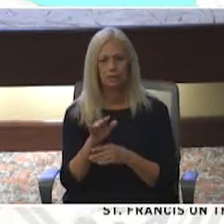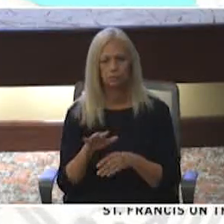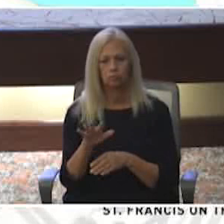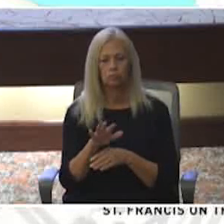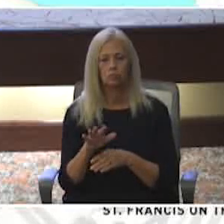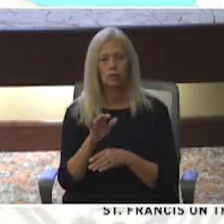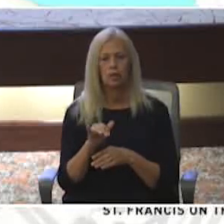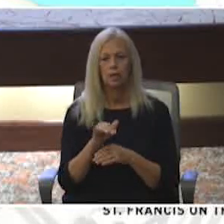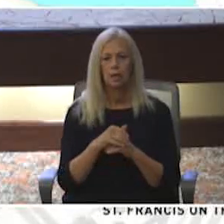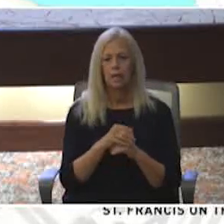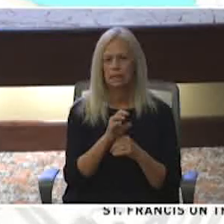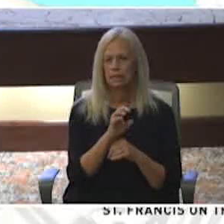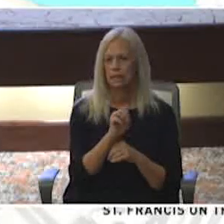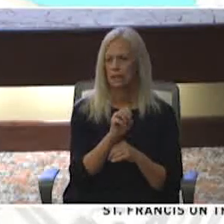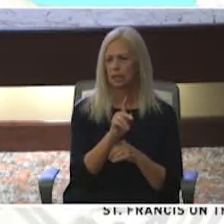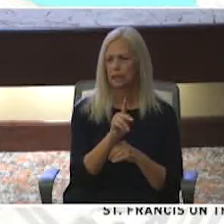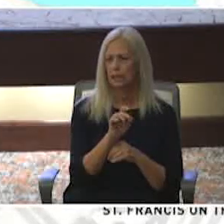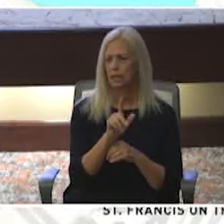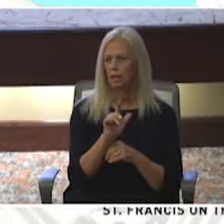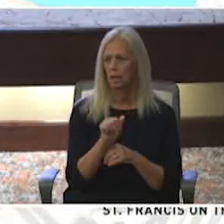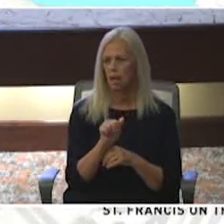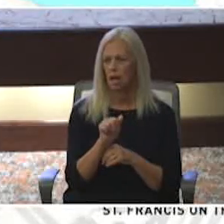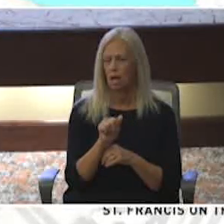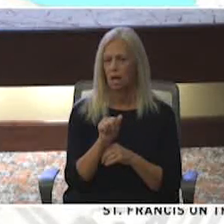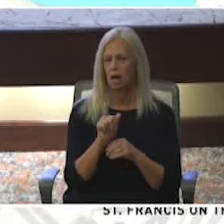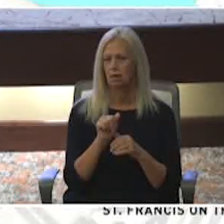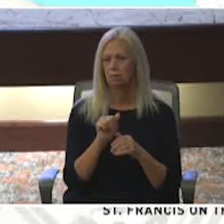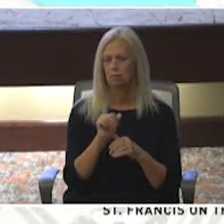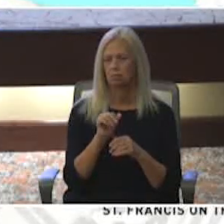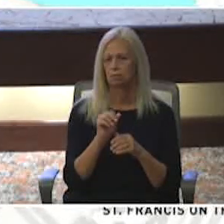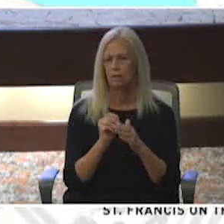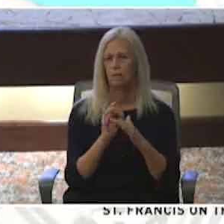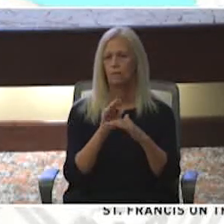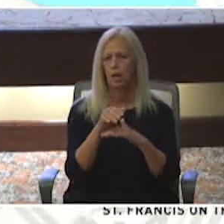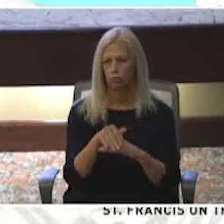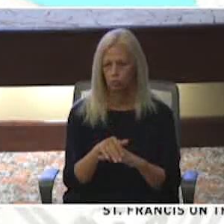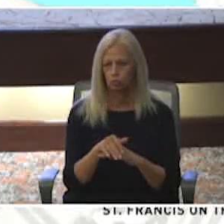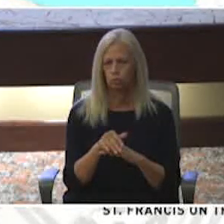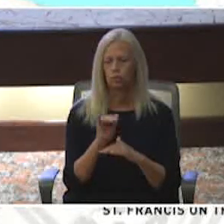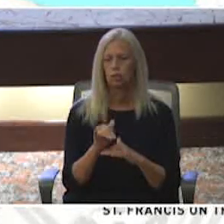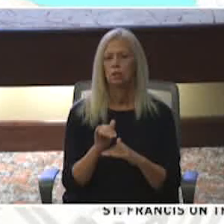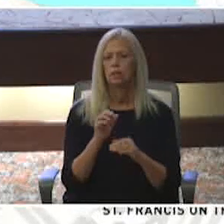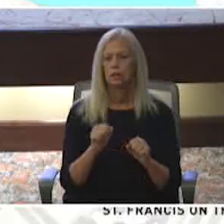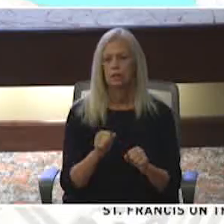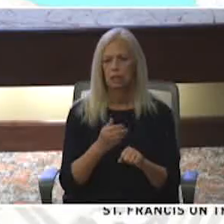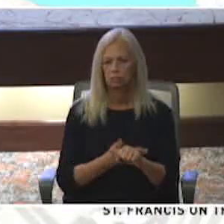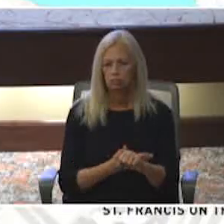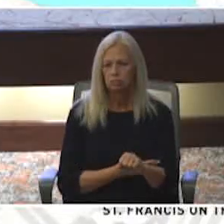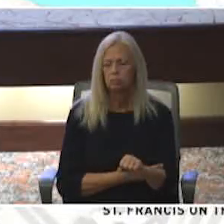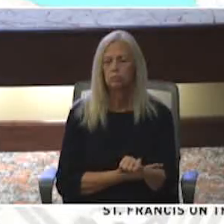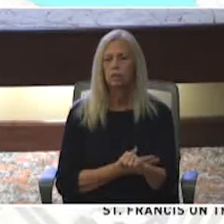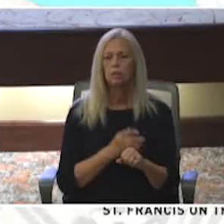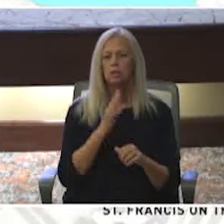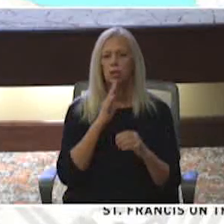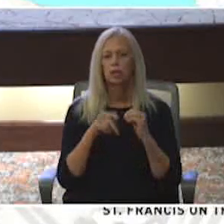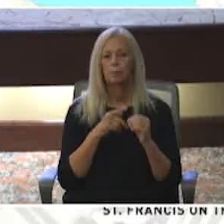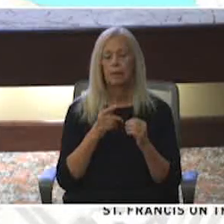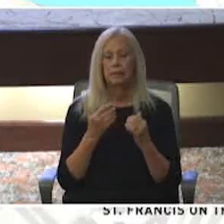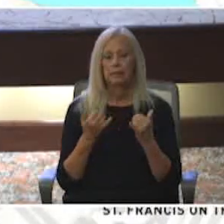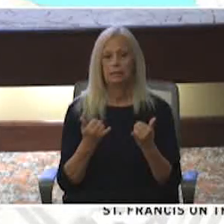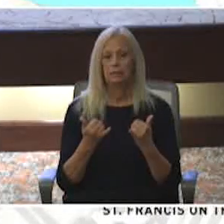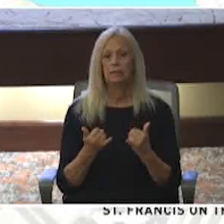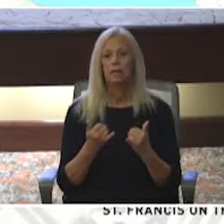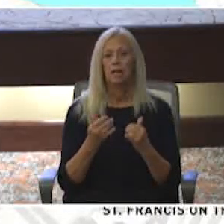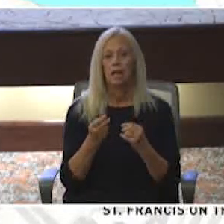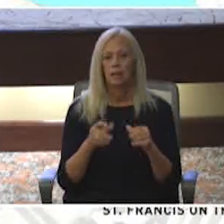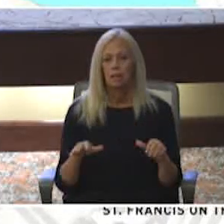La Pila Fountain as a part of Waco's cultural history that can be reinvigorated. You talk about existing cultural